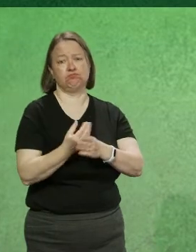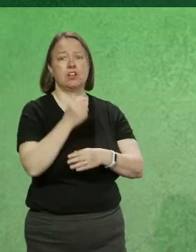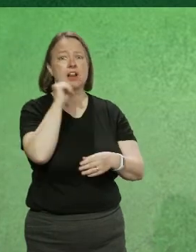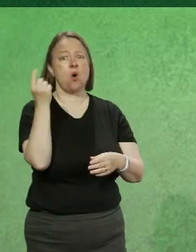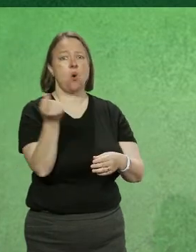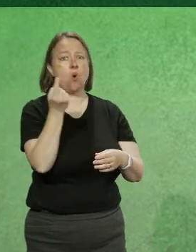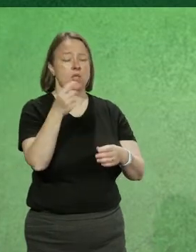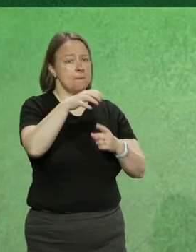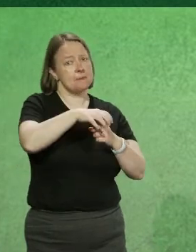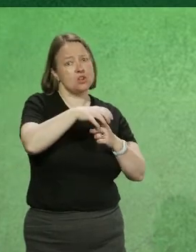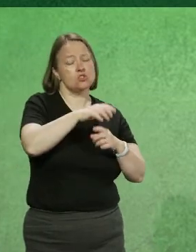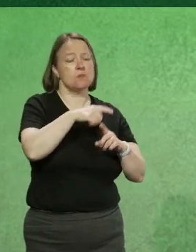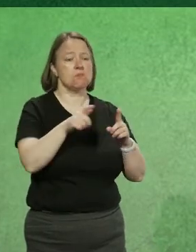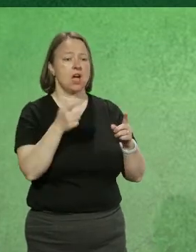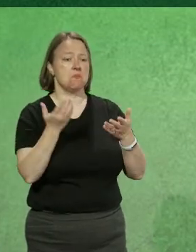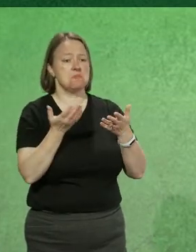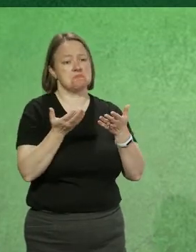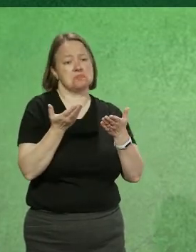only mushrooms, but